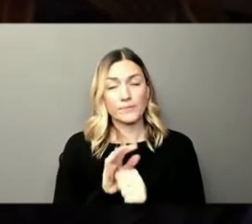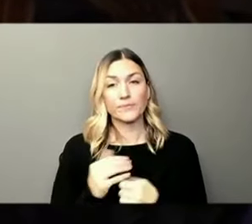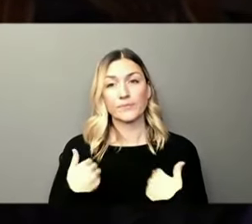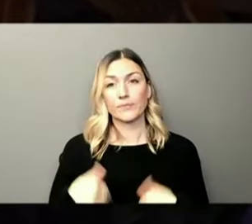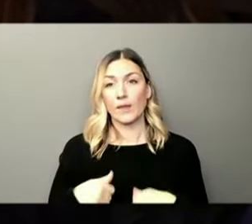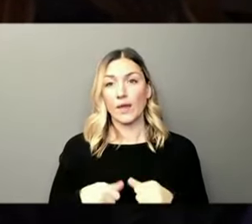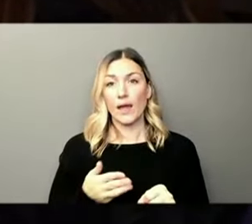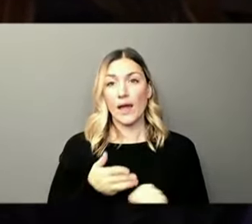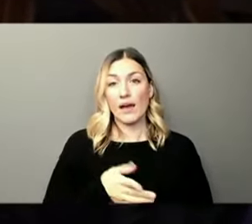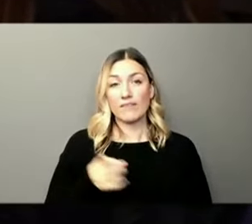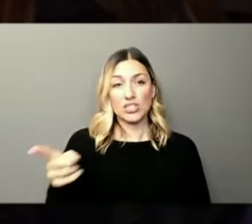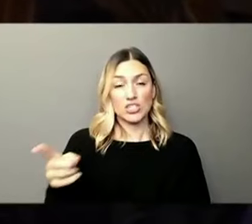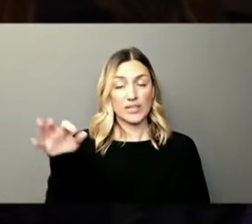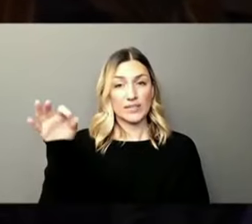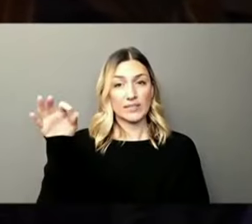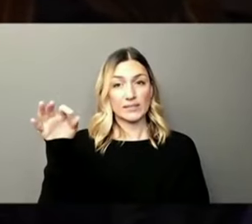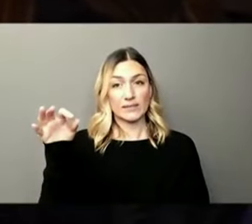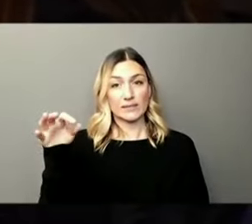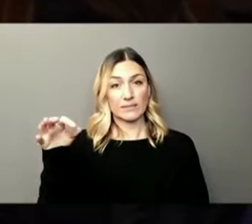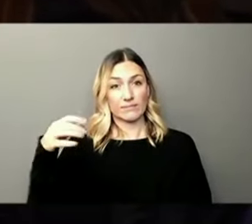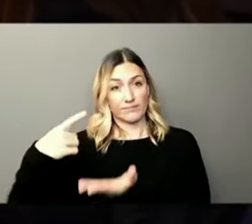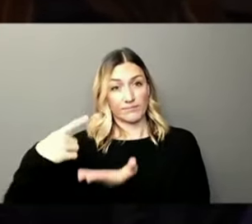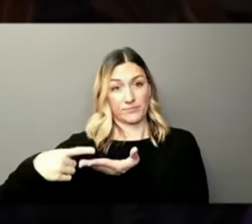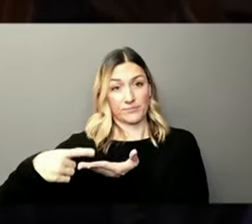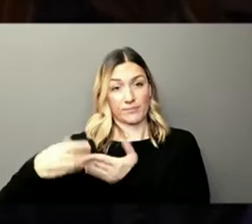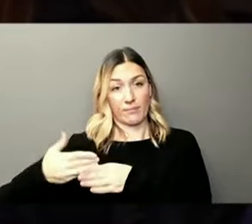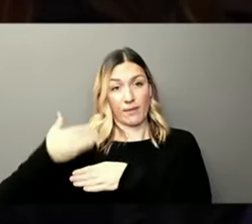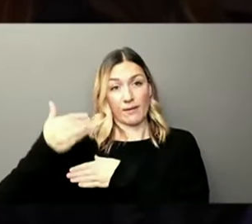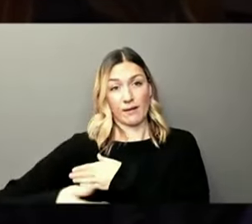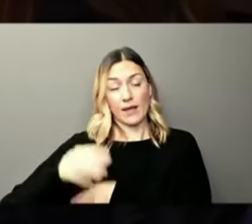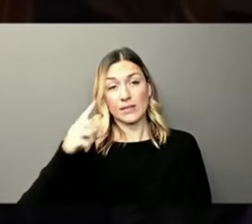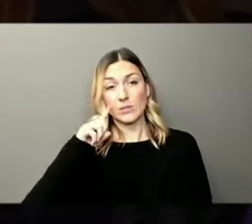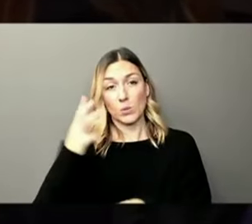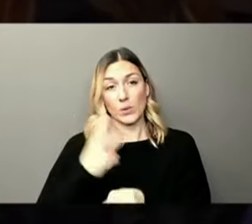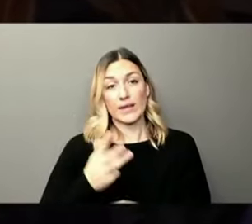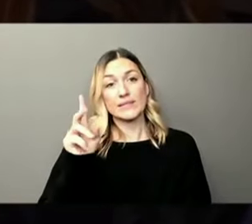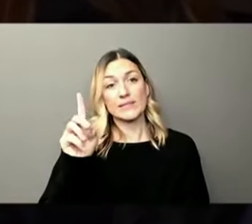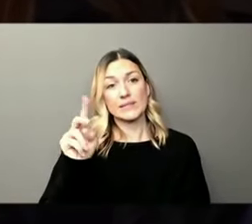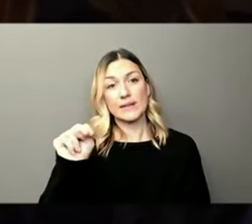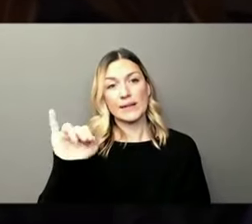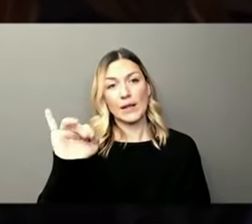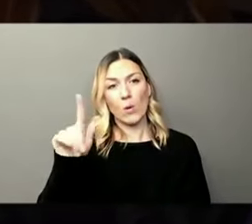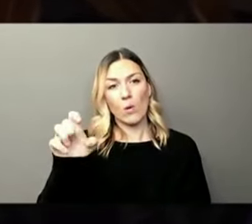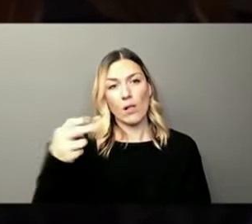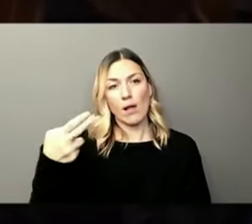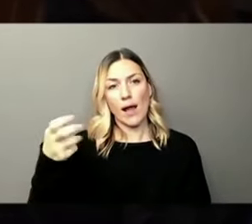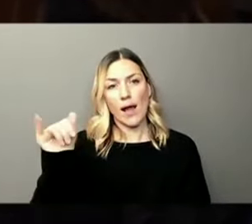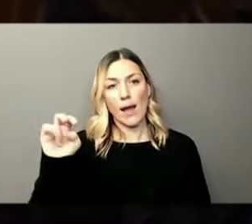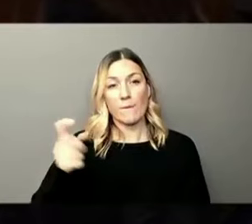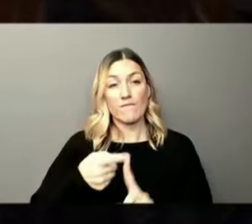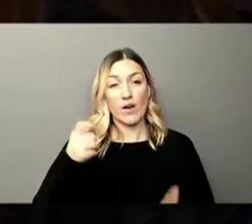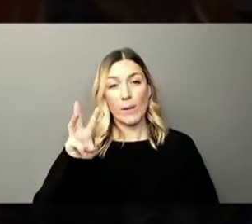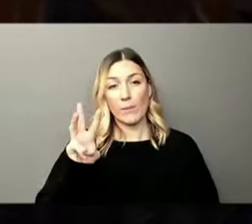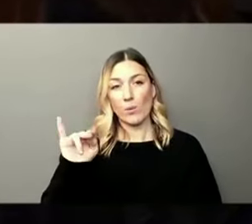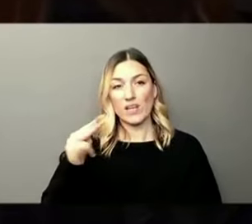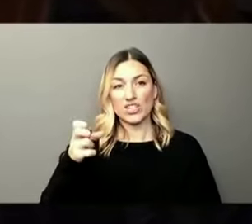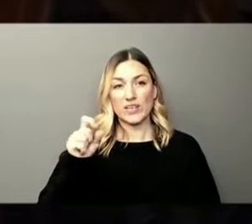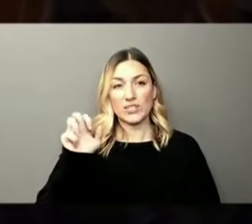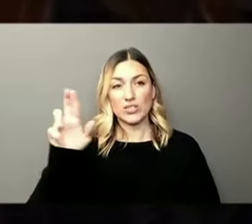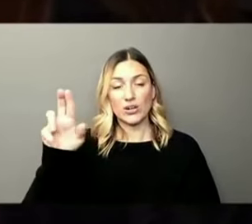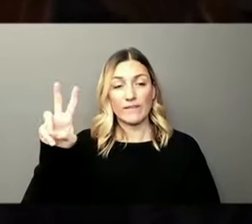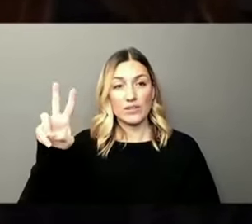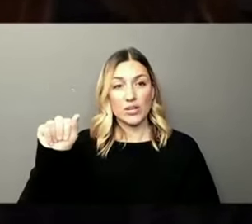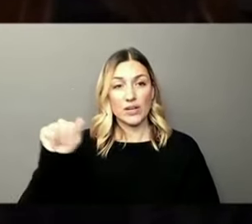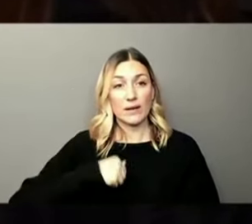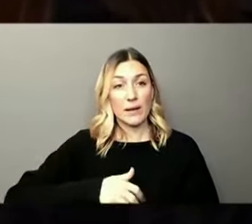Ms. Beal testifies, the next witness will be Nicole Heim from Winchester, Virginia. Nicole is the mother of three children and is